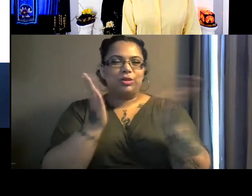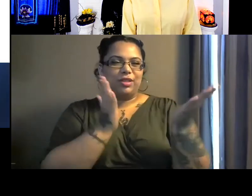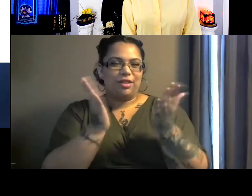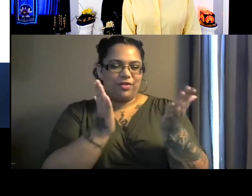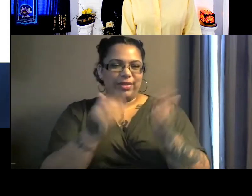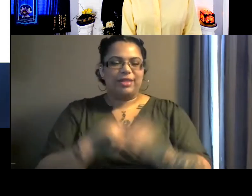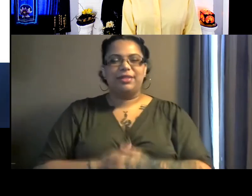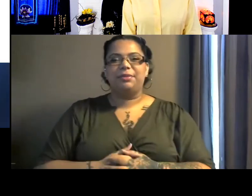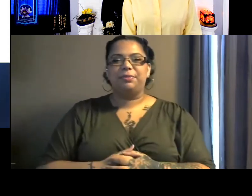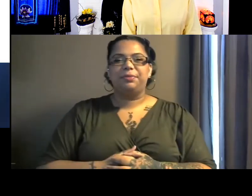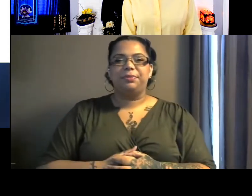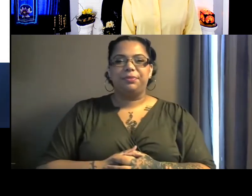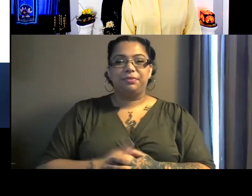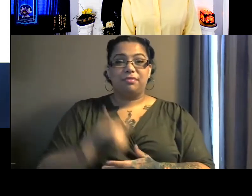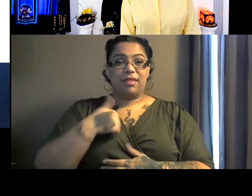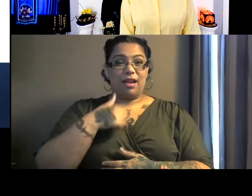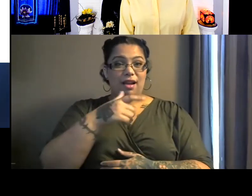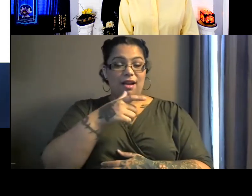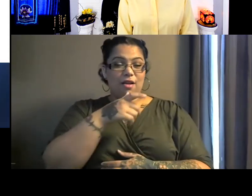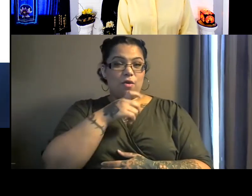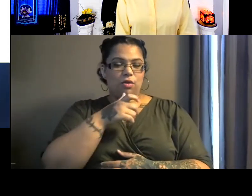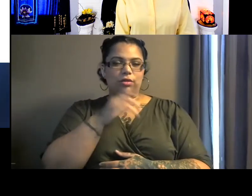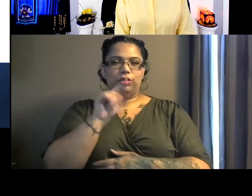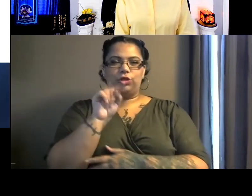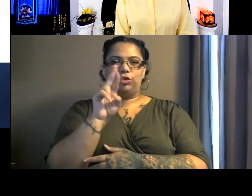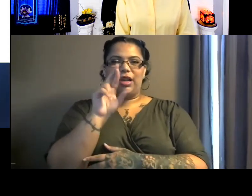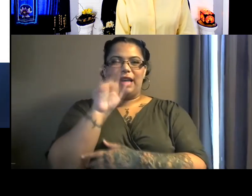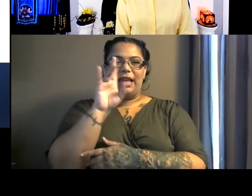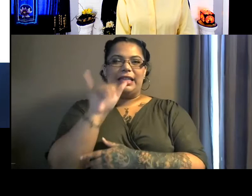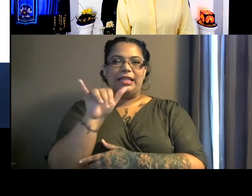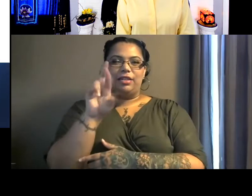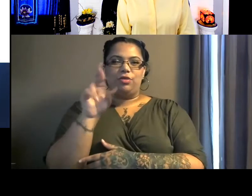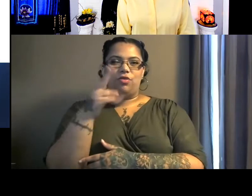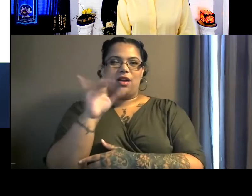service. I am Tracy Rhymes, your host.